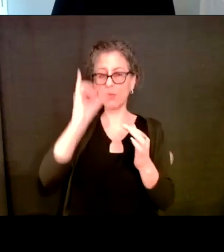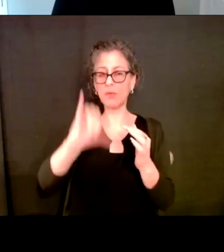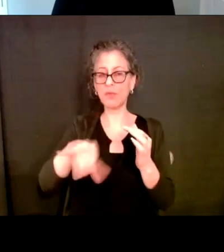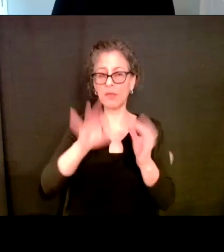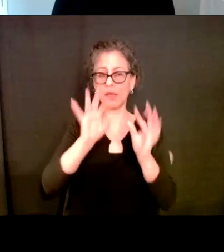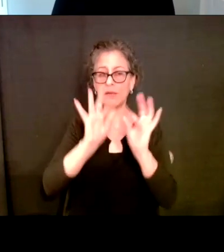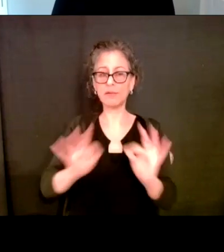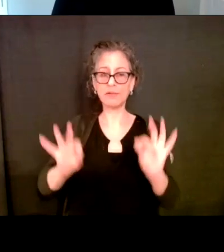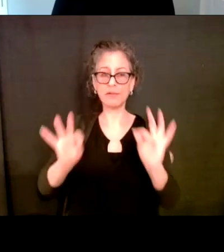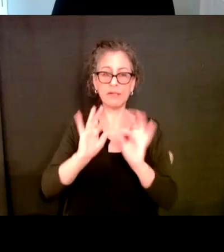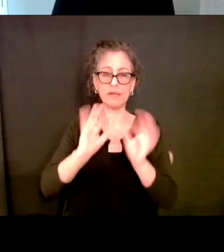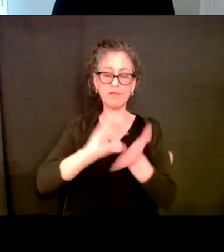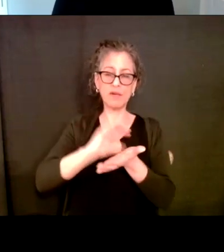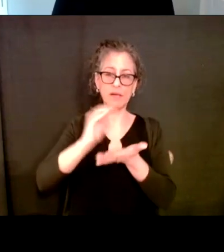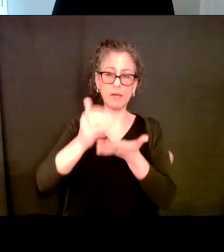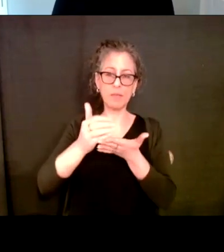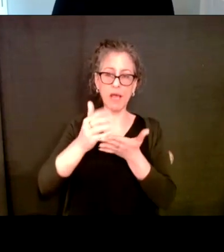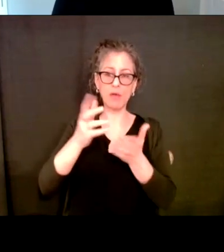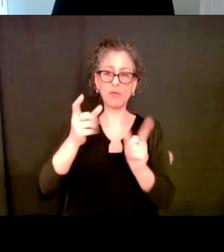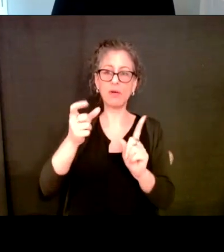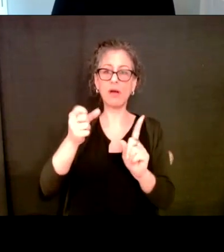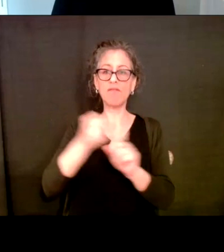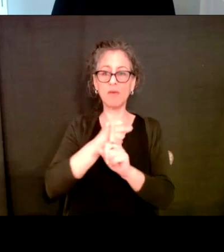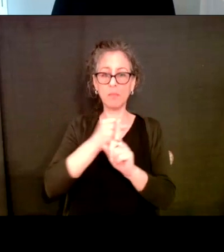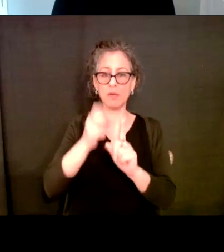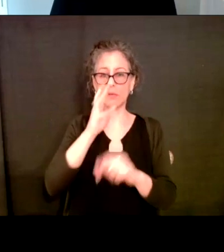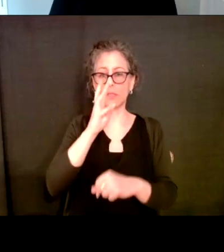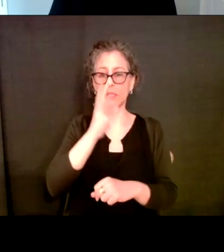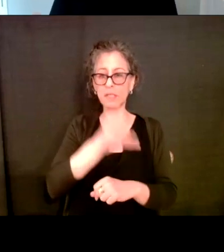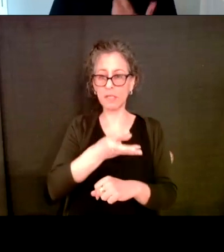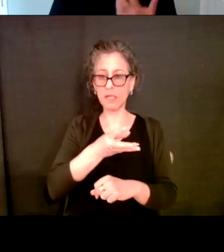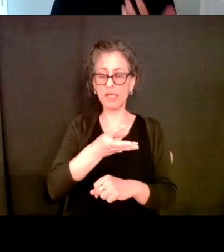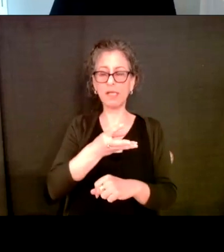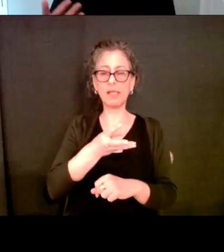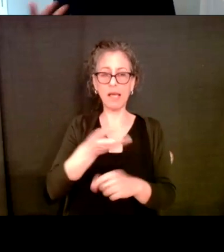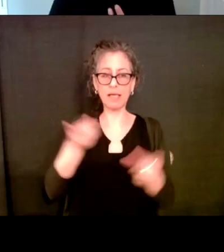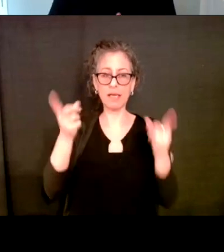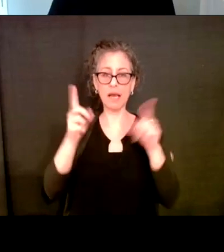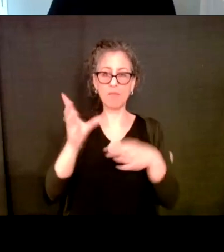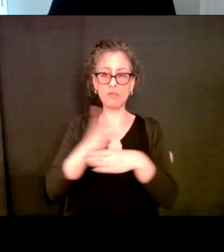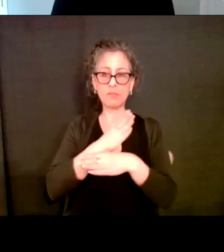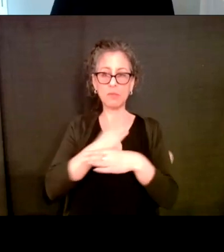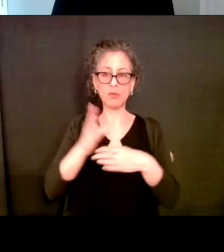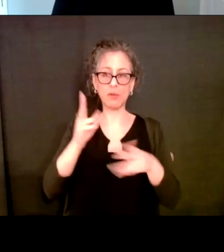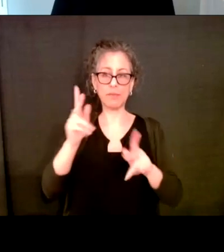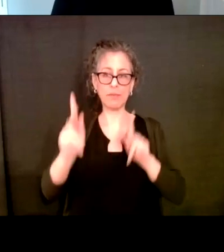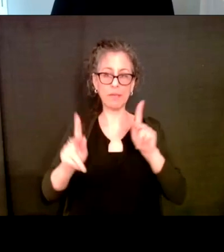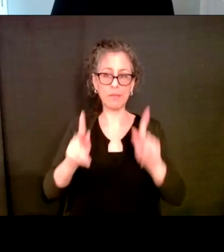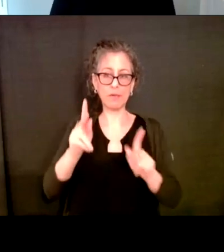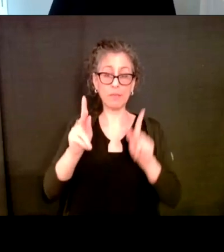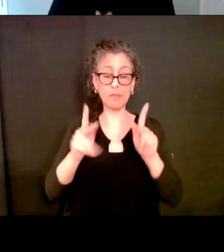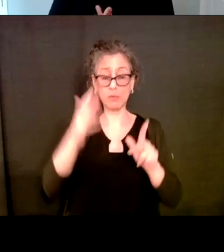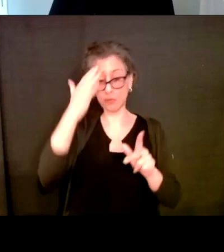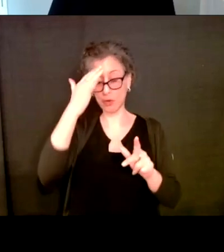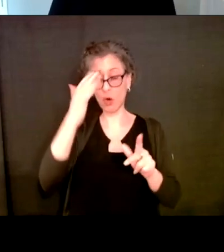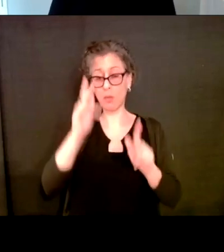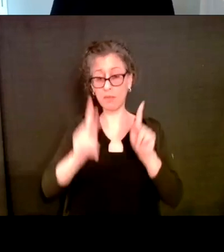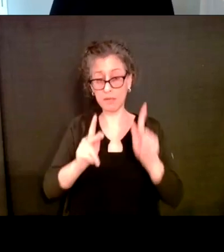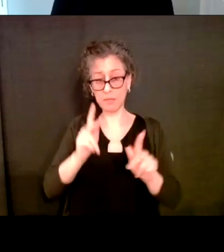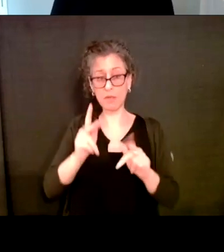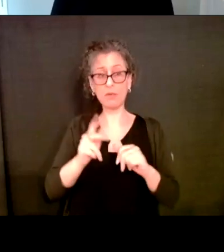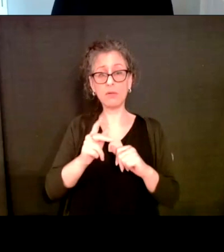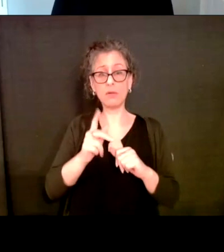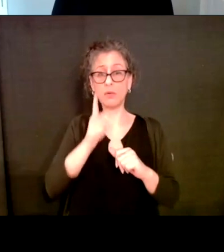significant amount of abuse, neglect, assault happens between people. People who know people who